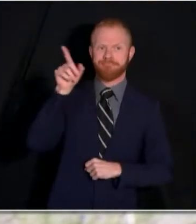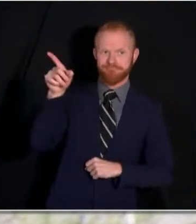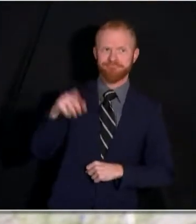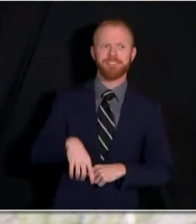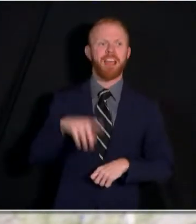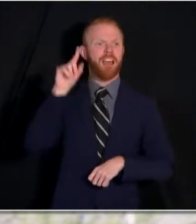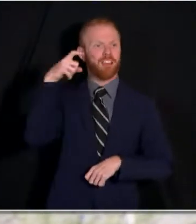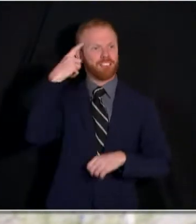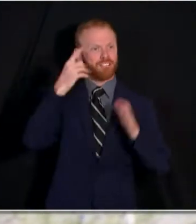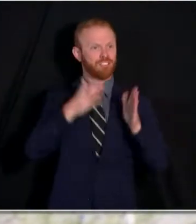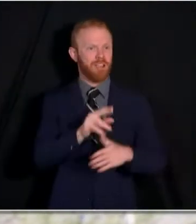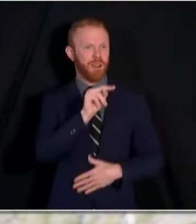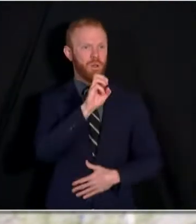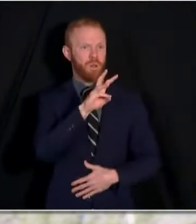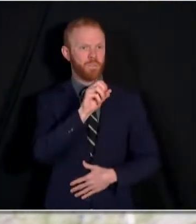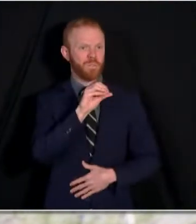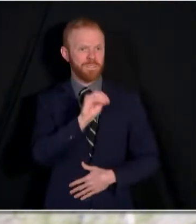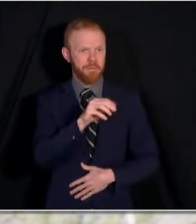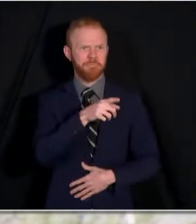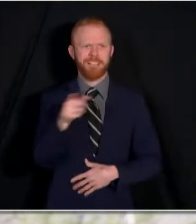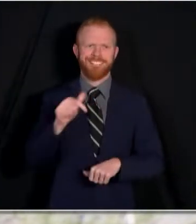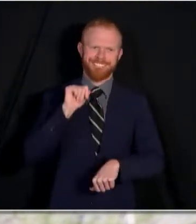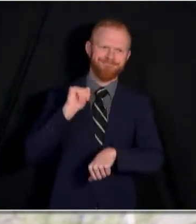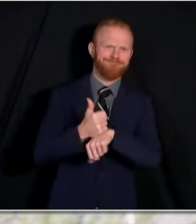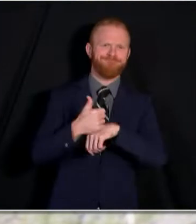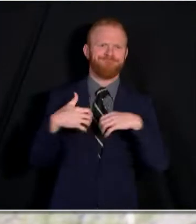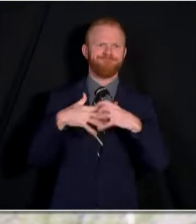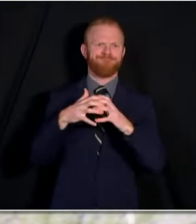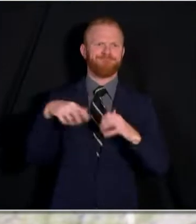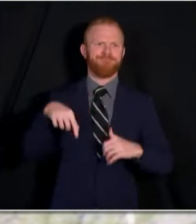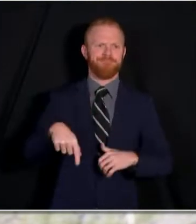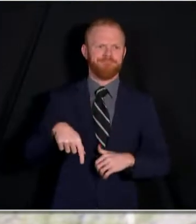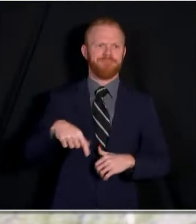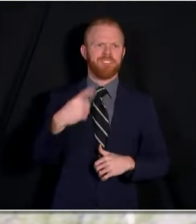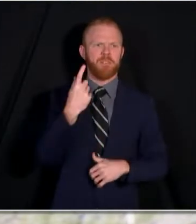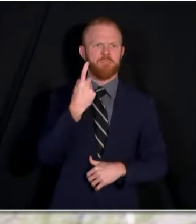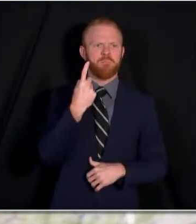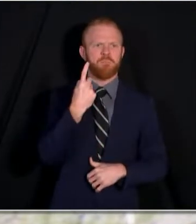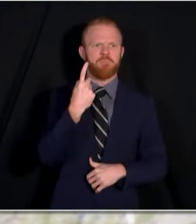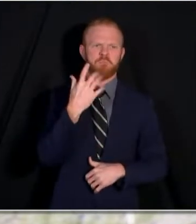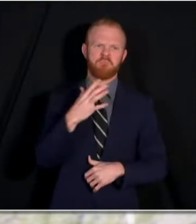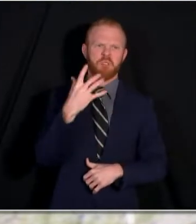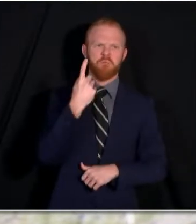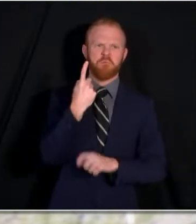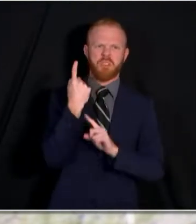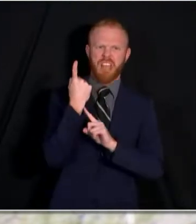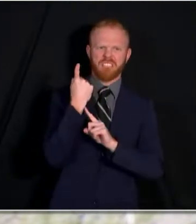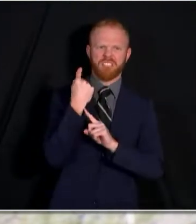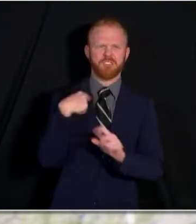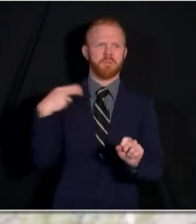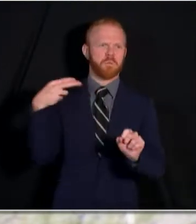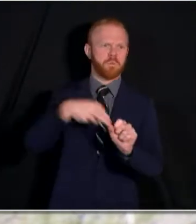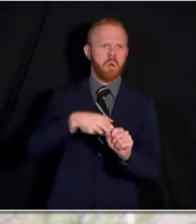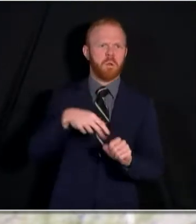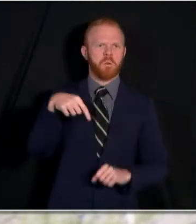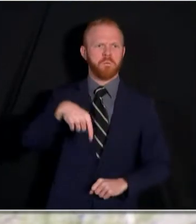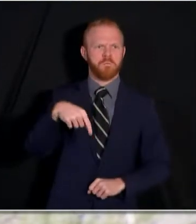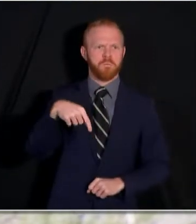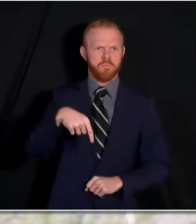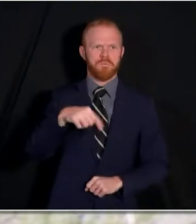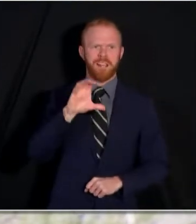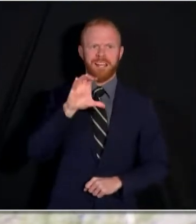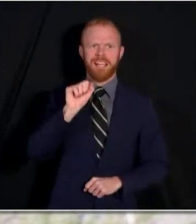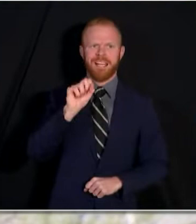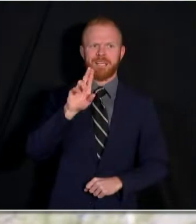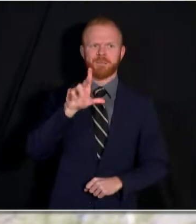site. It was almost a year ago when I joined Cal State LA in conjunction with Gavin Newsom